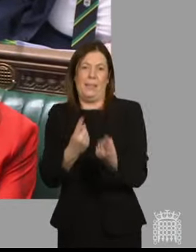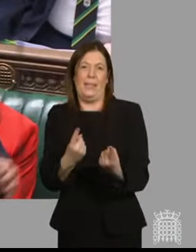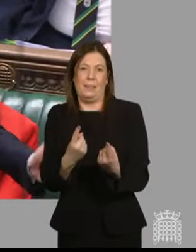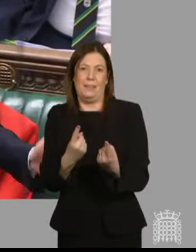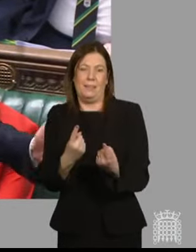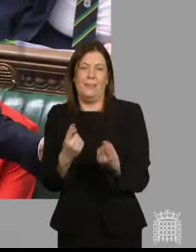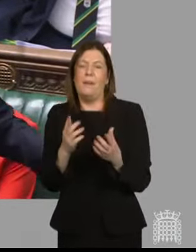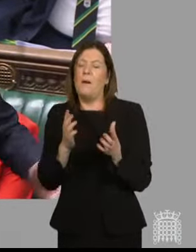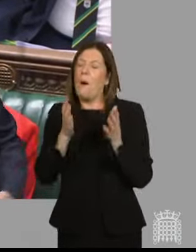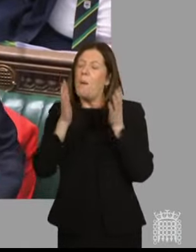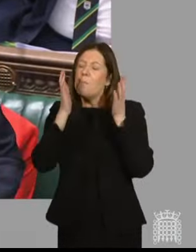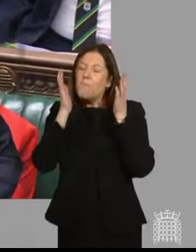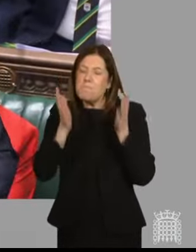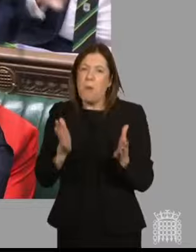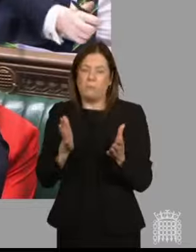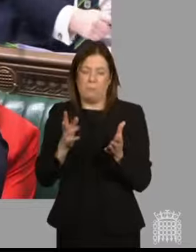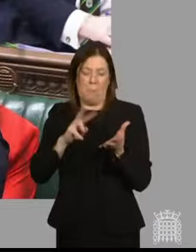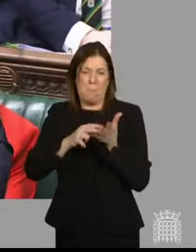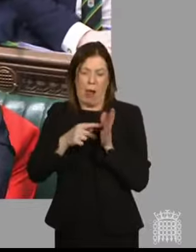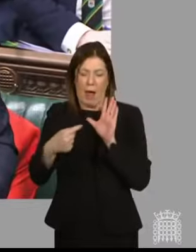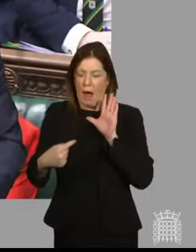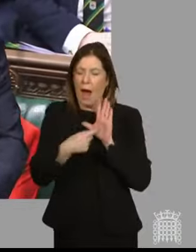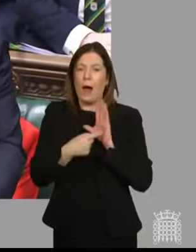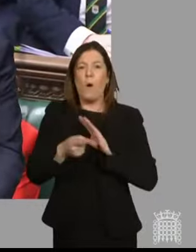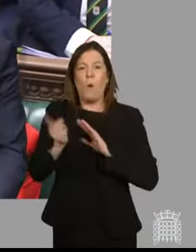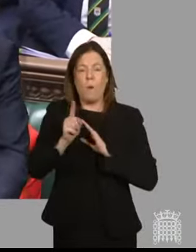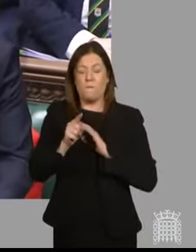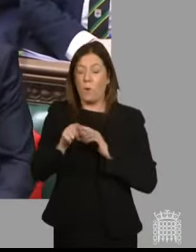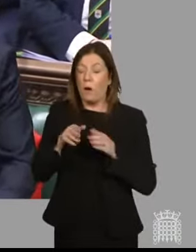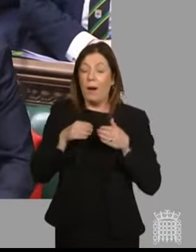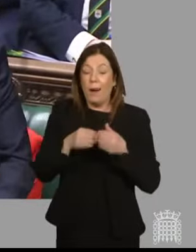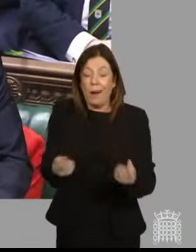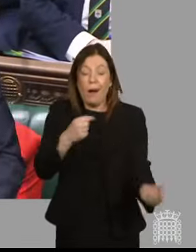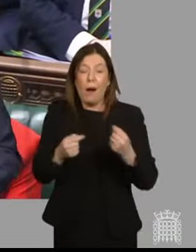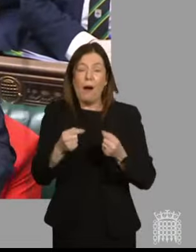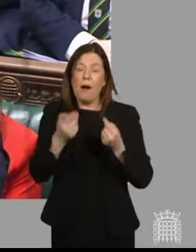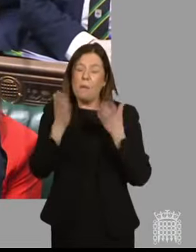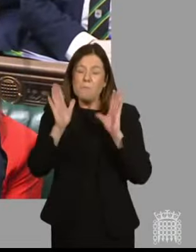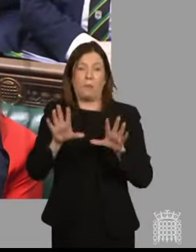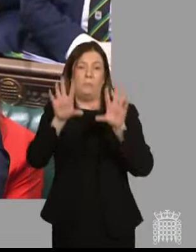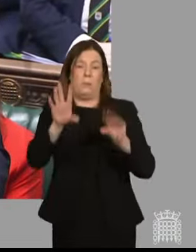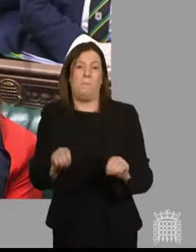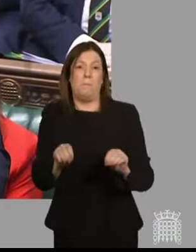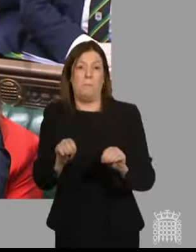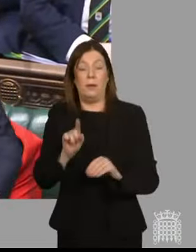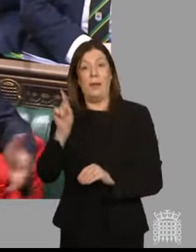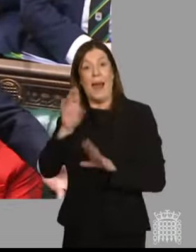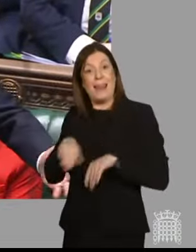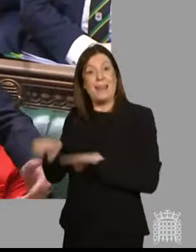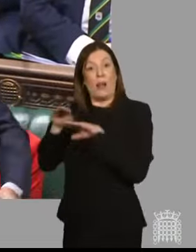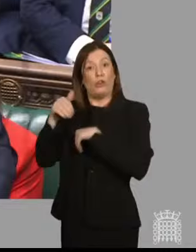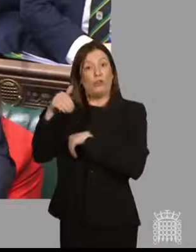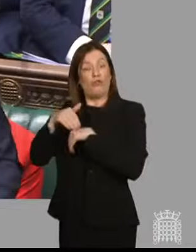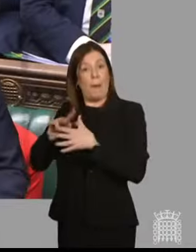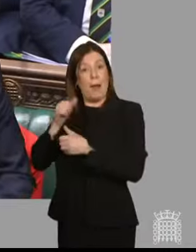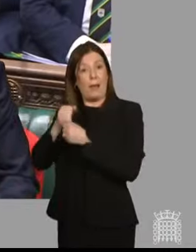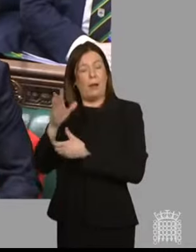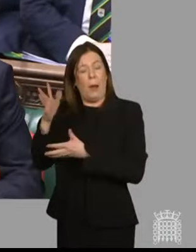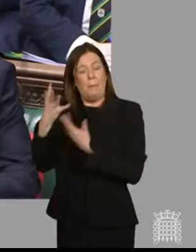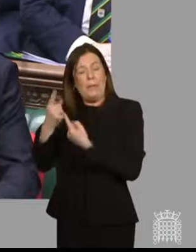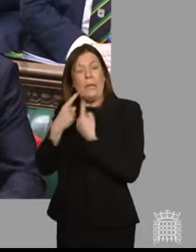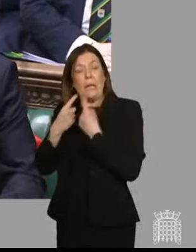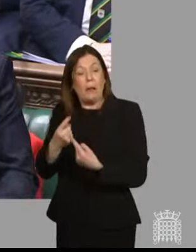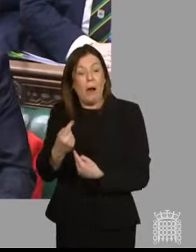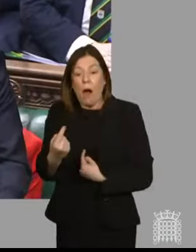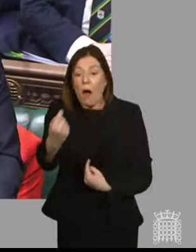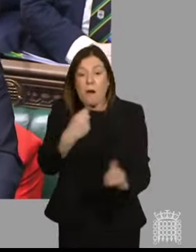this problem. In fact, the National Crime Agency agree that you need, in their words, an effective removals and deterrence agreement. And that's why, after becoming Prime Minister,